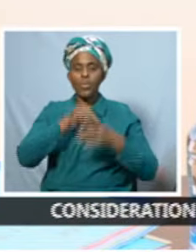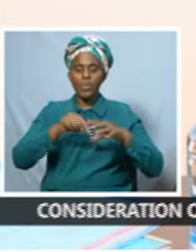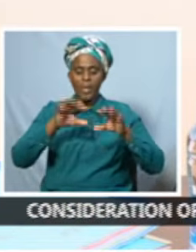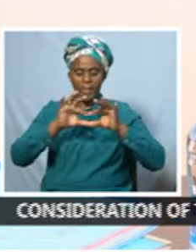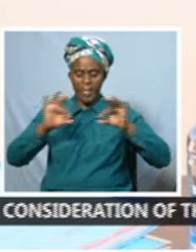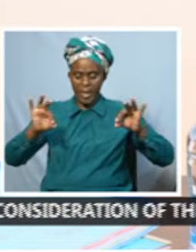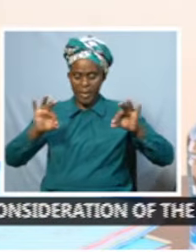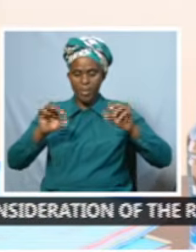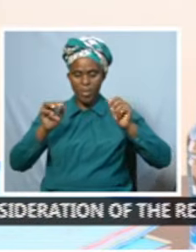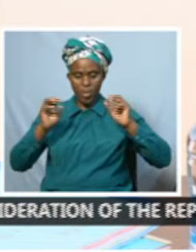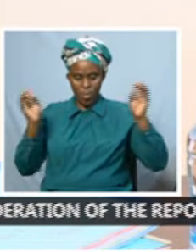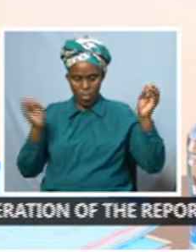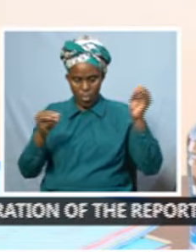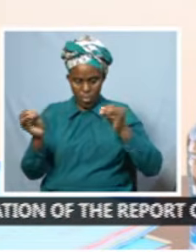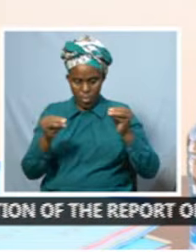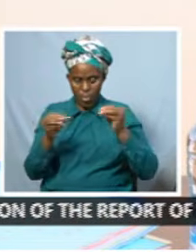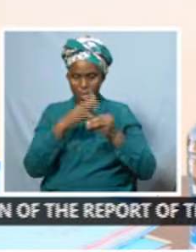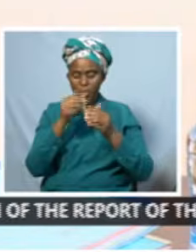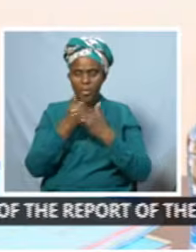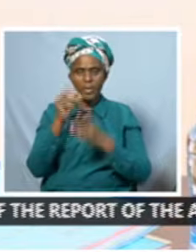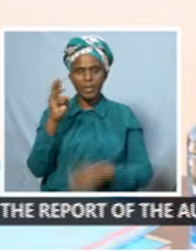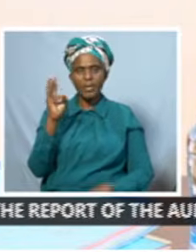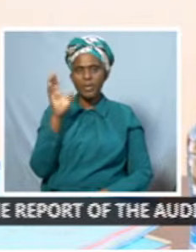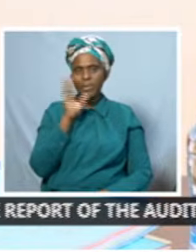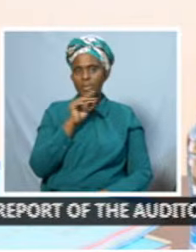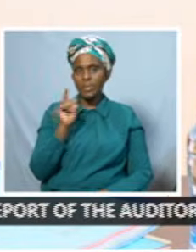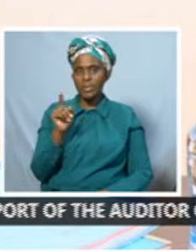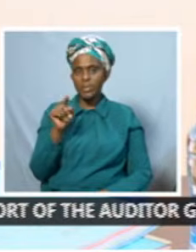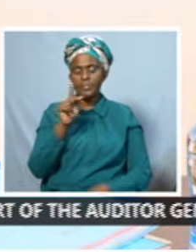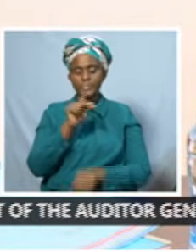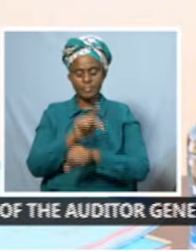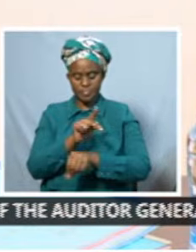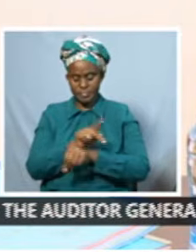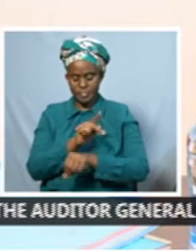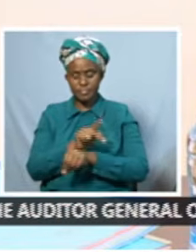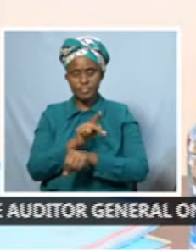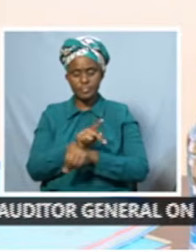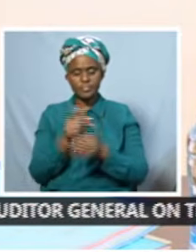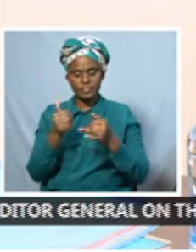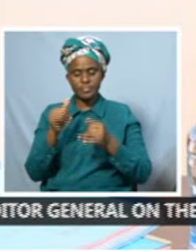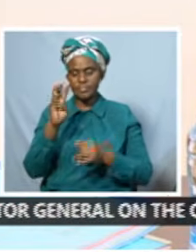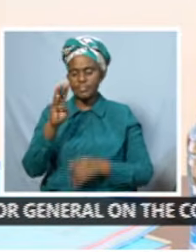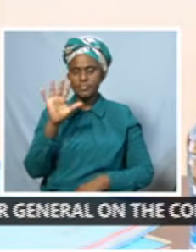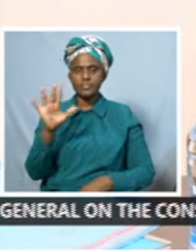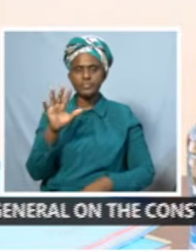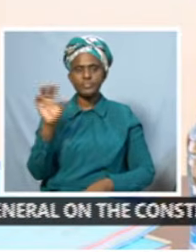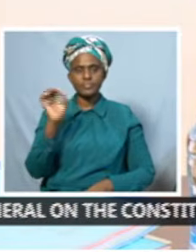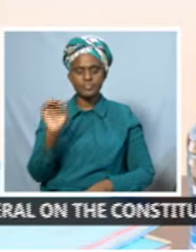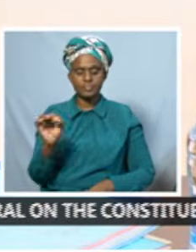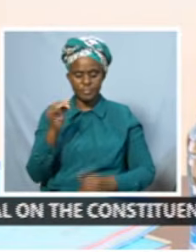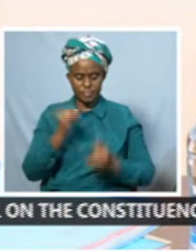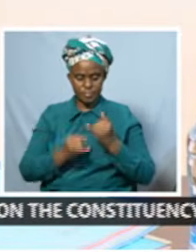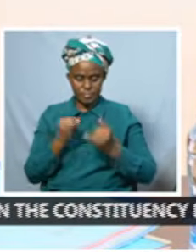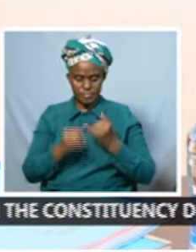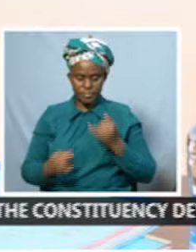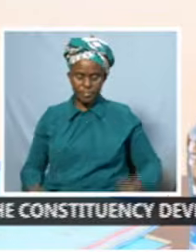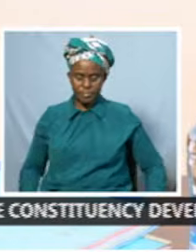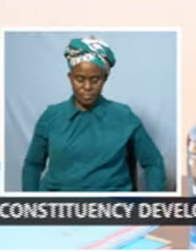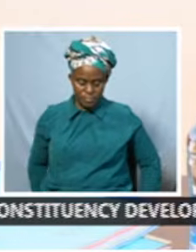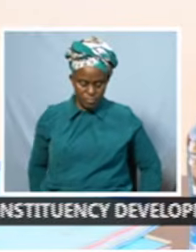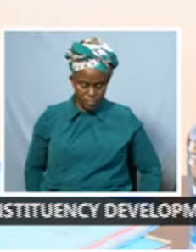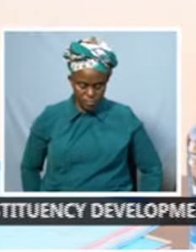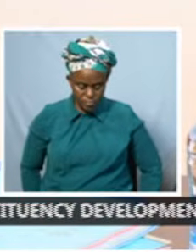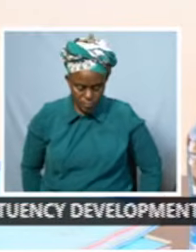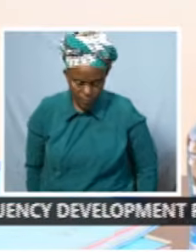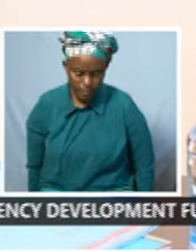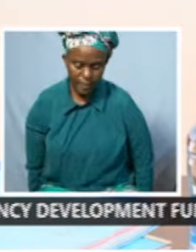tank stand have been installed. Number 6, the project is at 45% complete. Borehole has